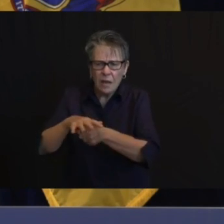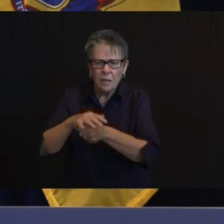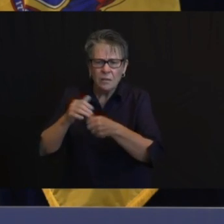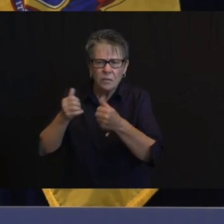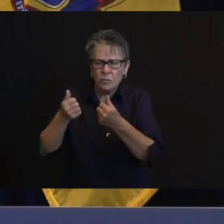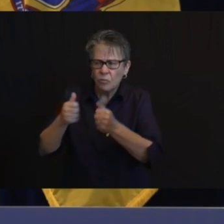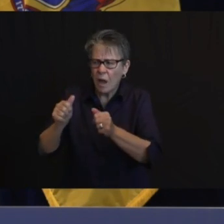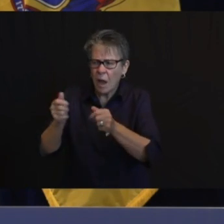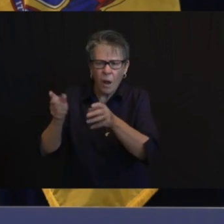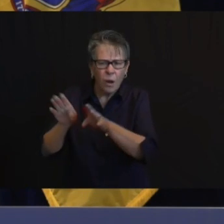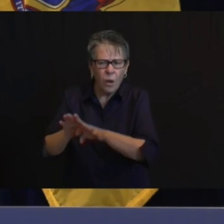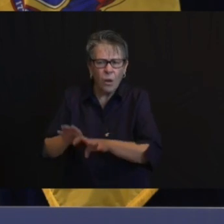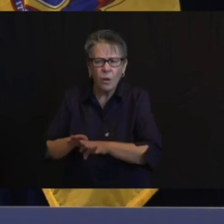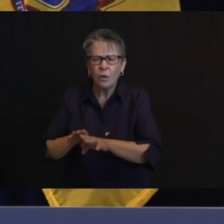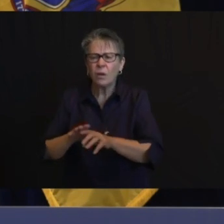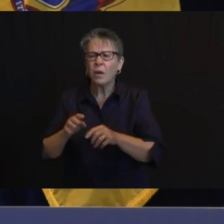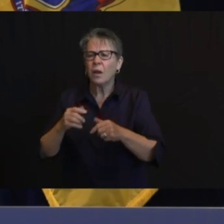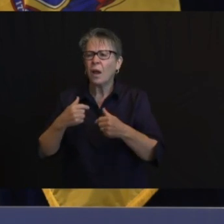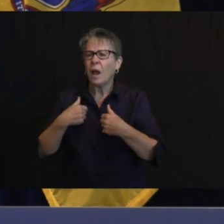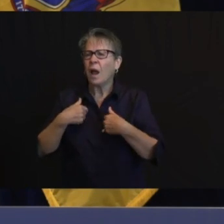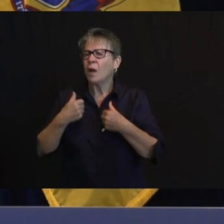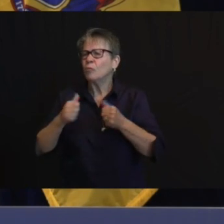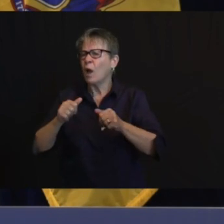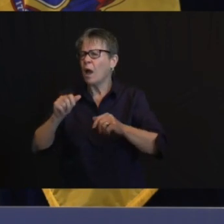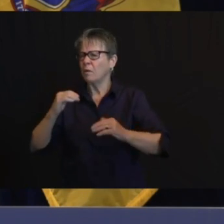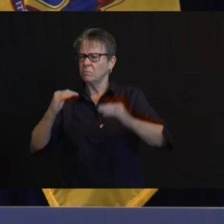looks what it looks like inside the school